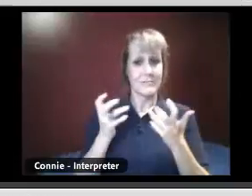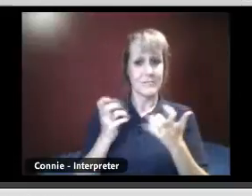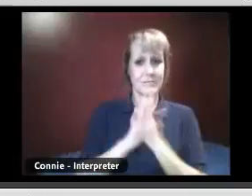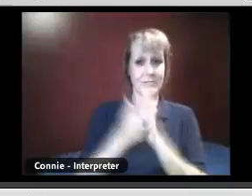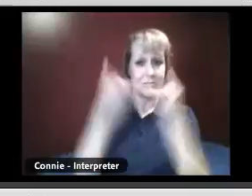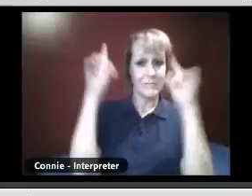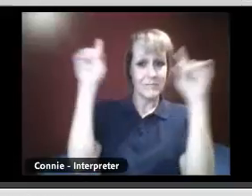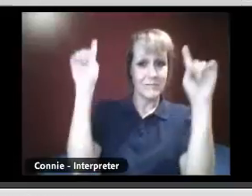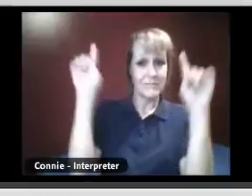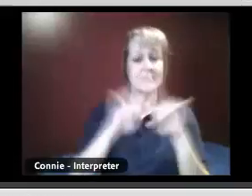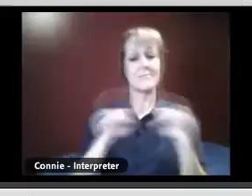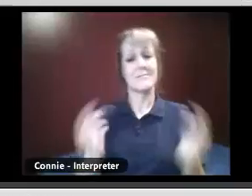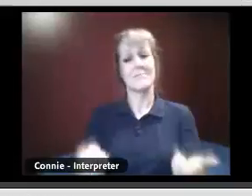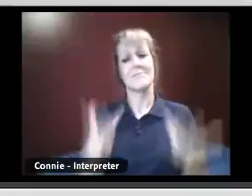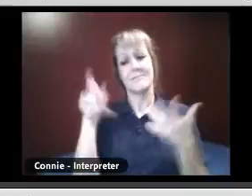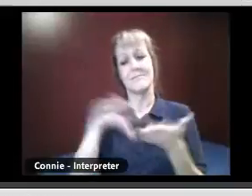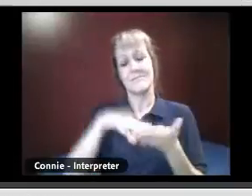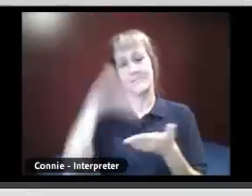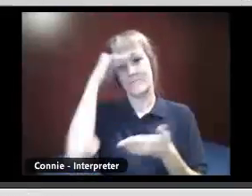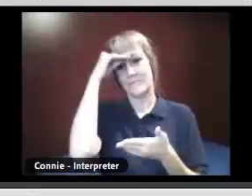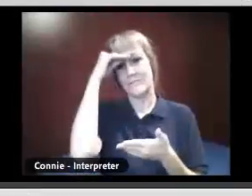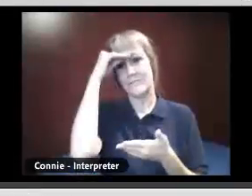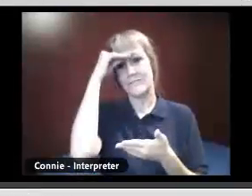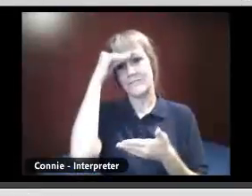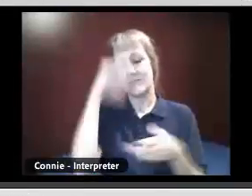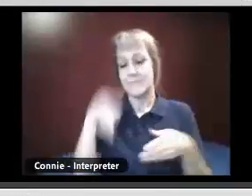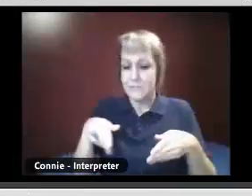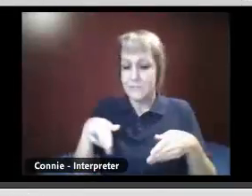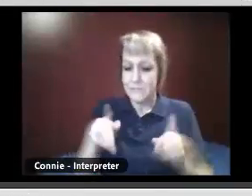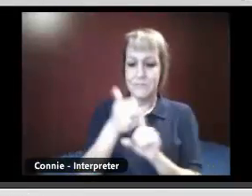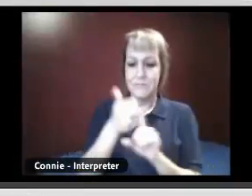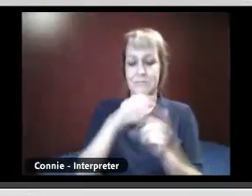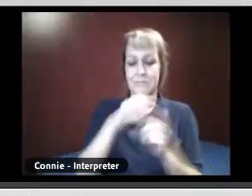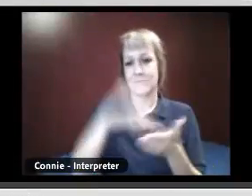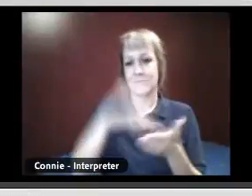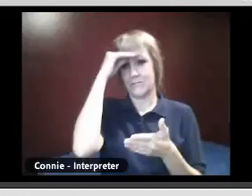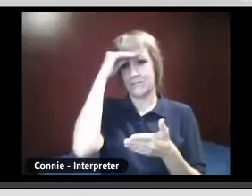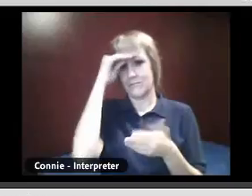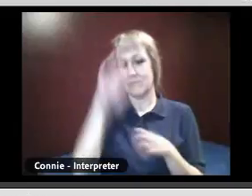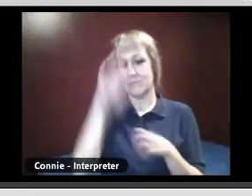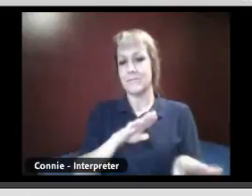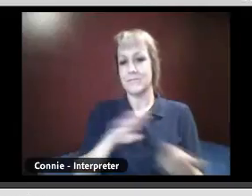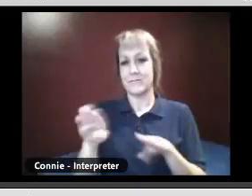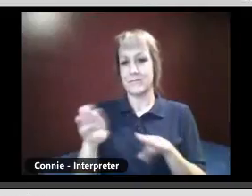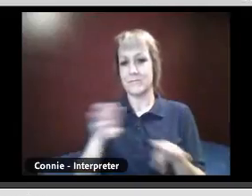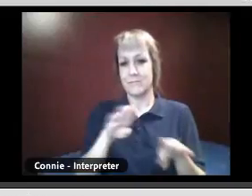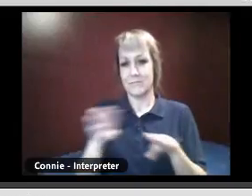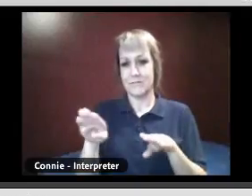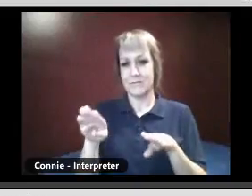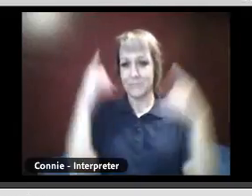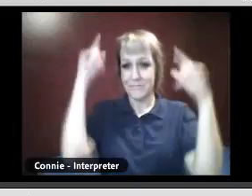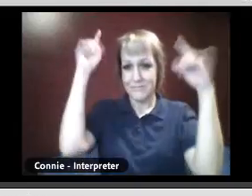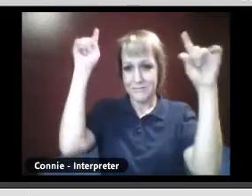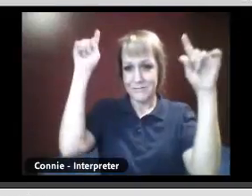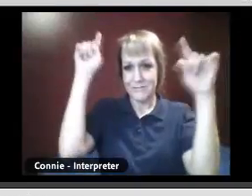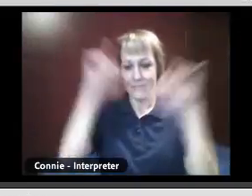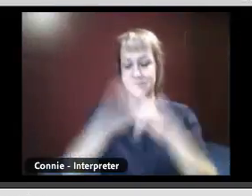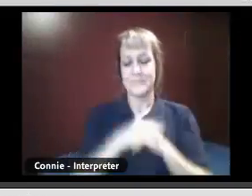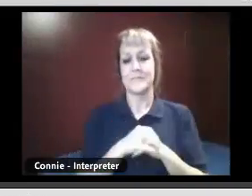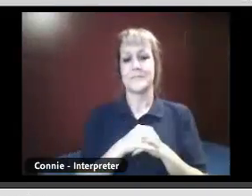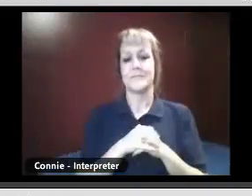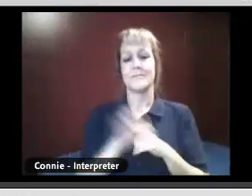is a lot that he needs to learn and allow himself to learn behavior-wise, in order to be successful in the role. And that